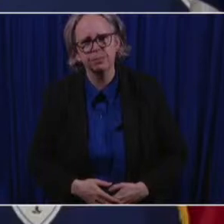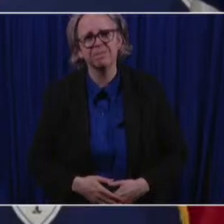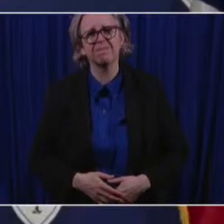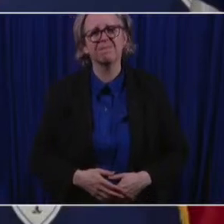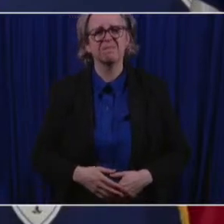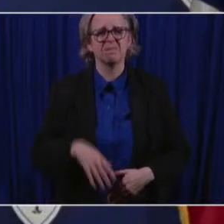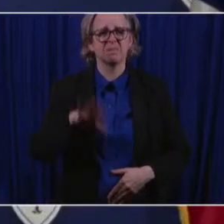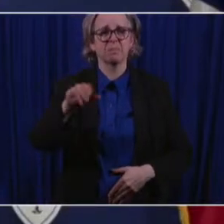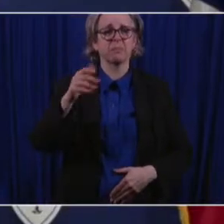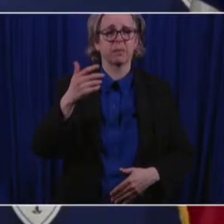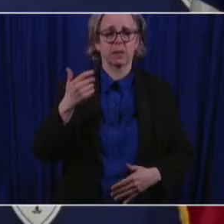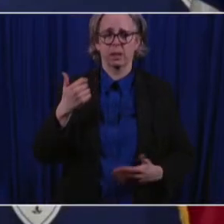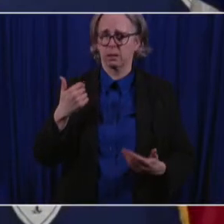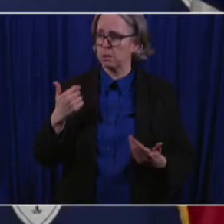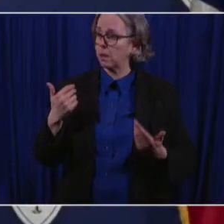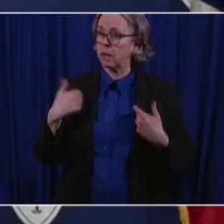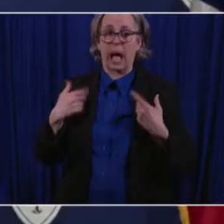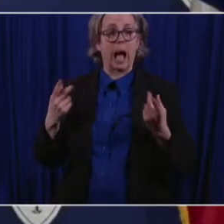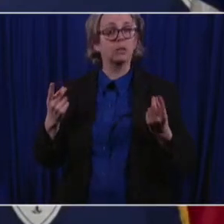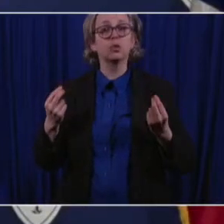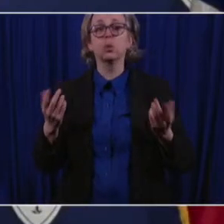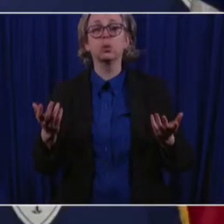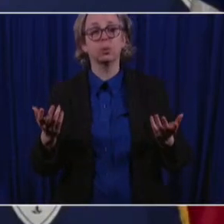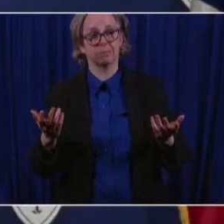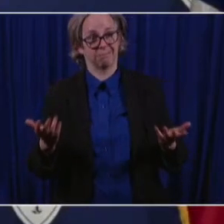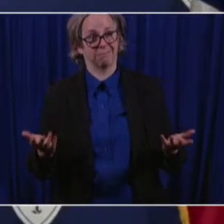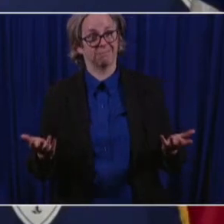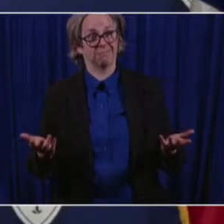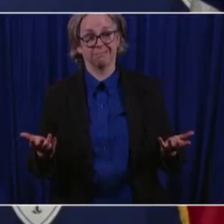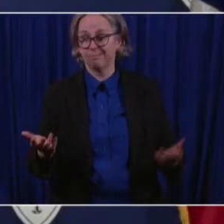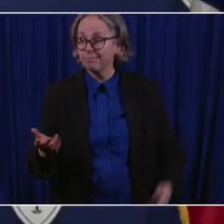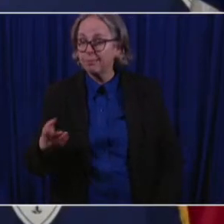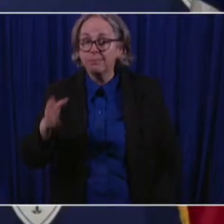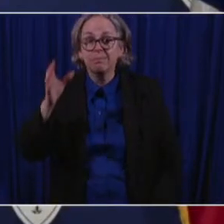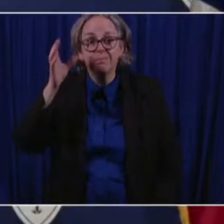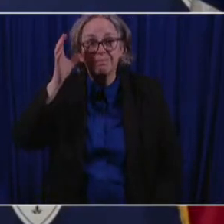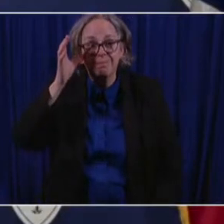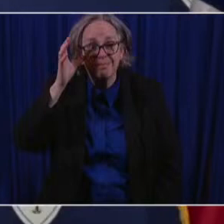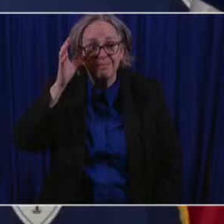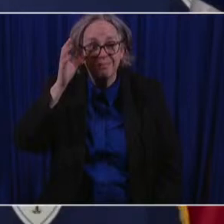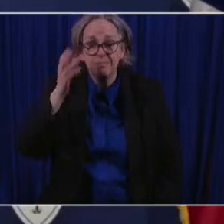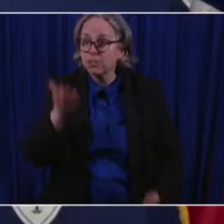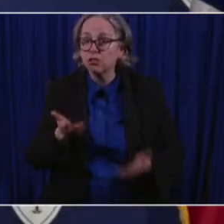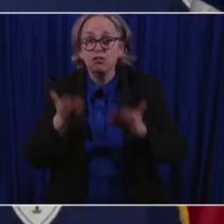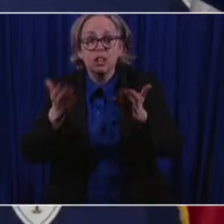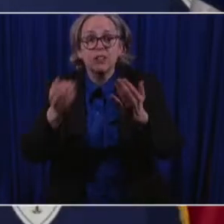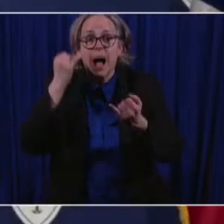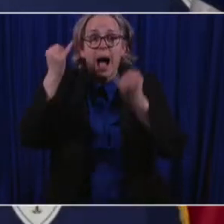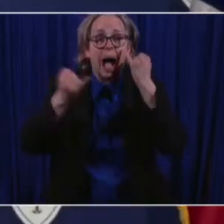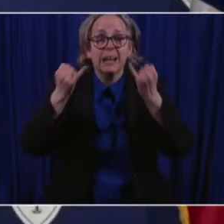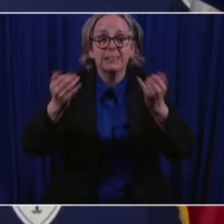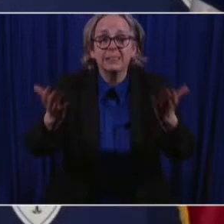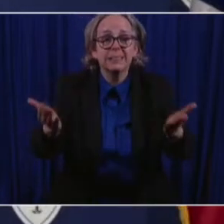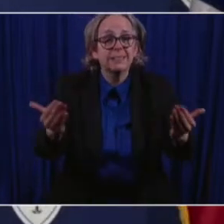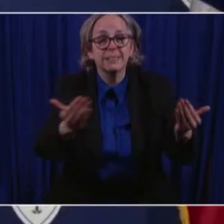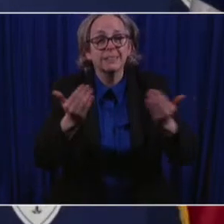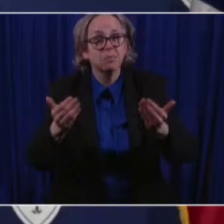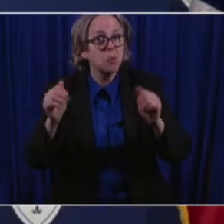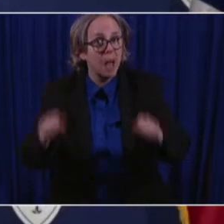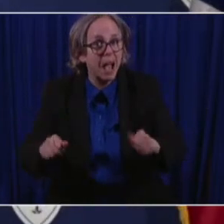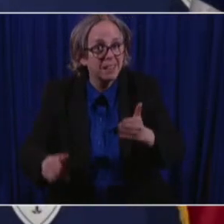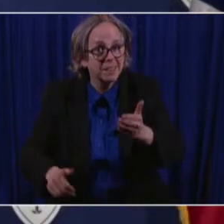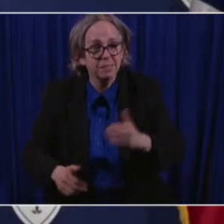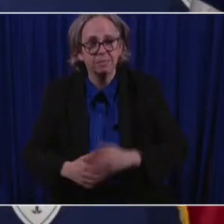open to ideas and suggestions. But the most powerful thing in this fight is what local communities